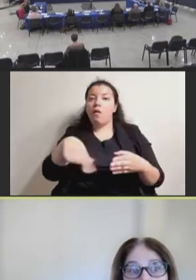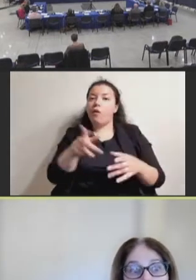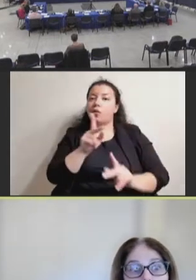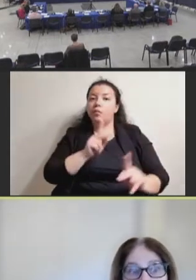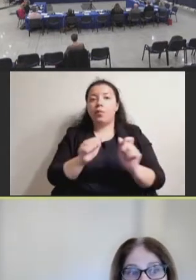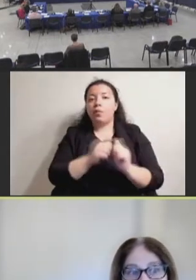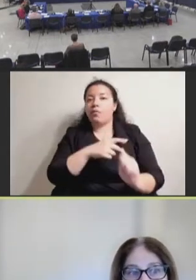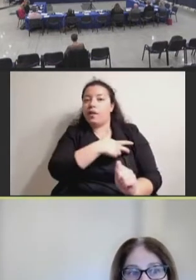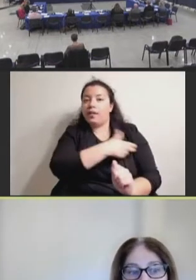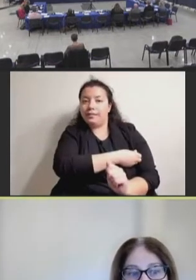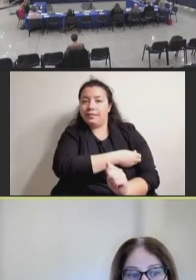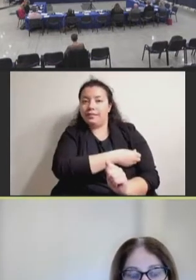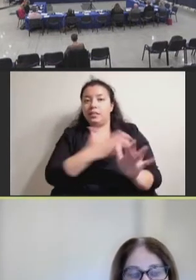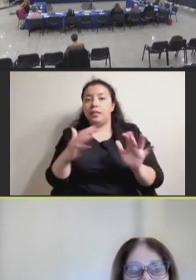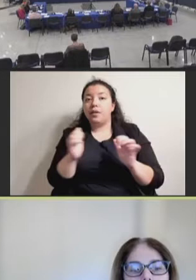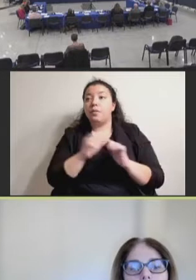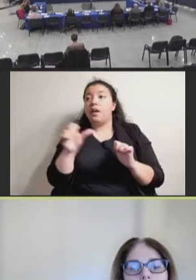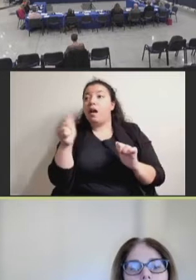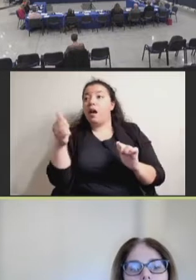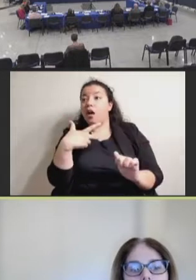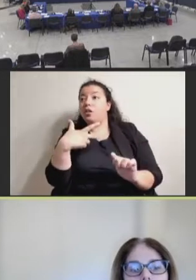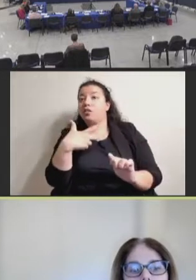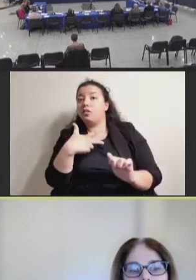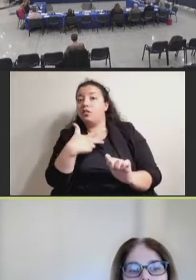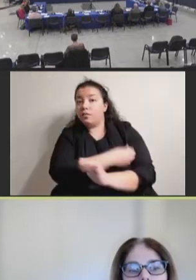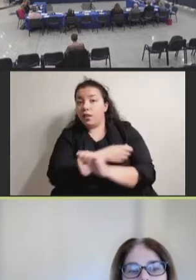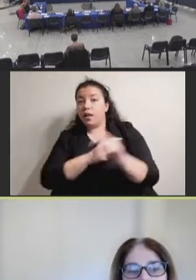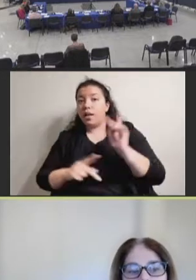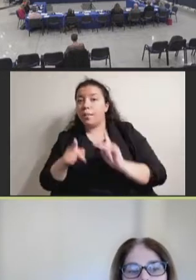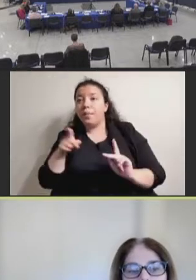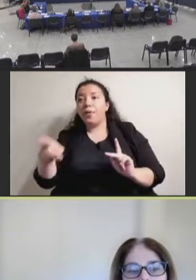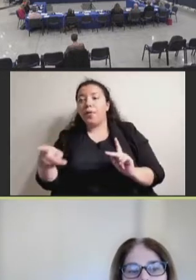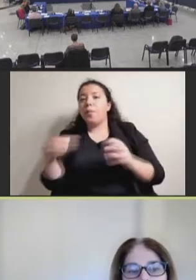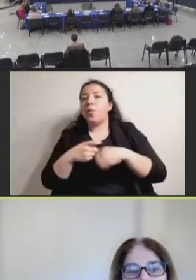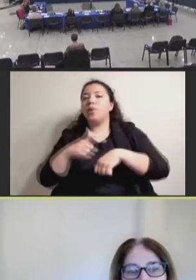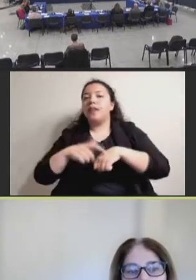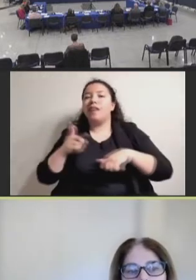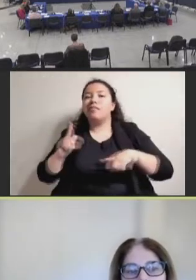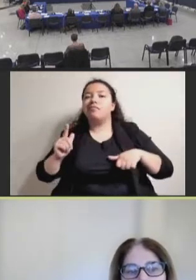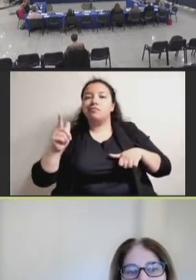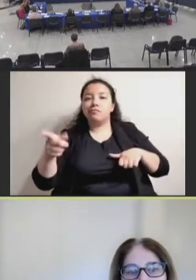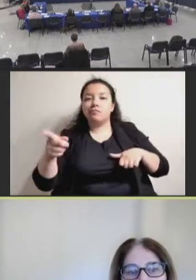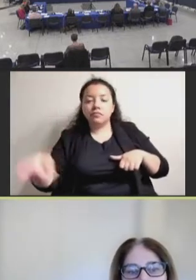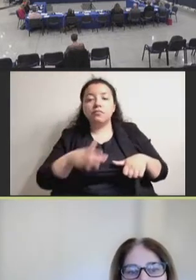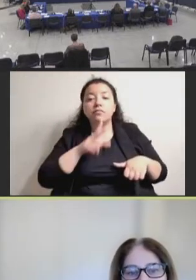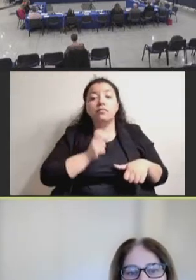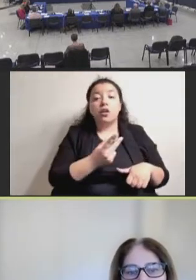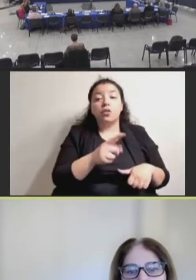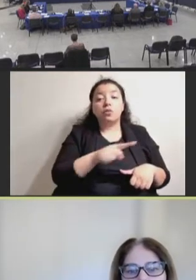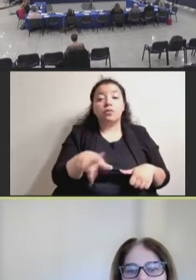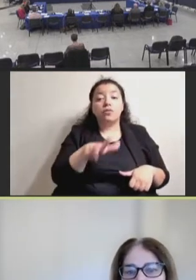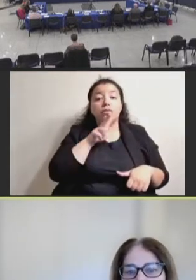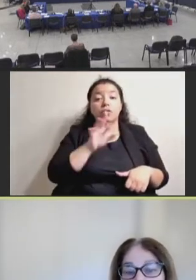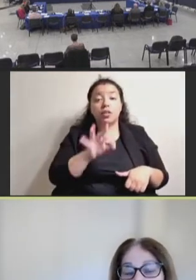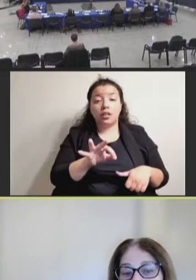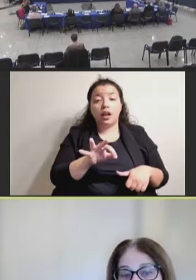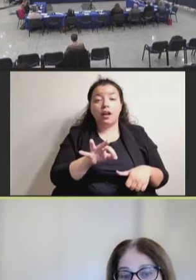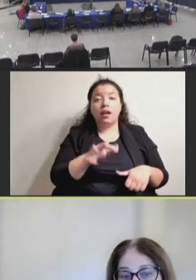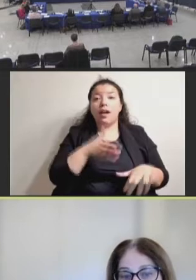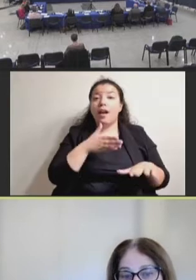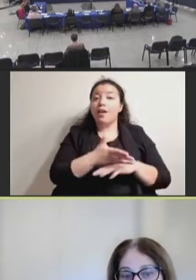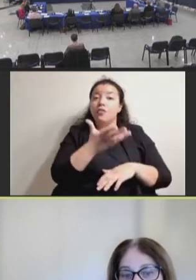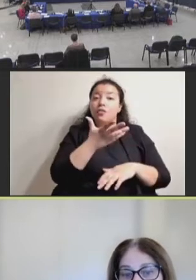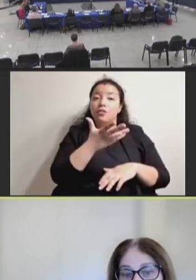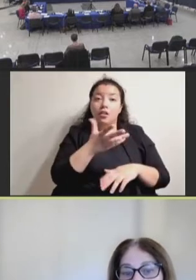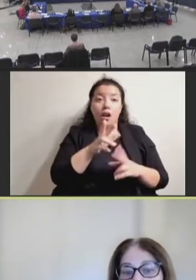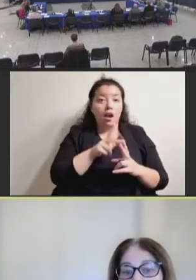vaccinated individuals who are further away from their dose. And in younger individuals, 12 to 39-year-old, after either vaccine, you can see an adjusted rate